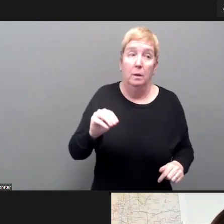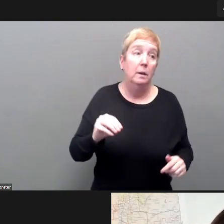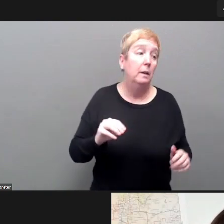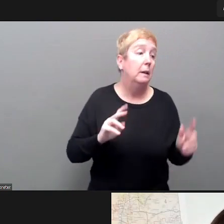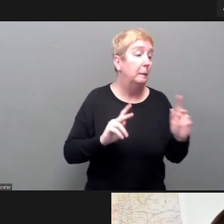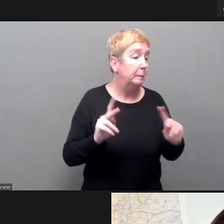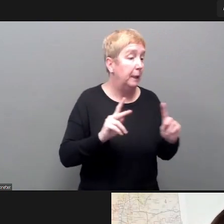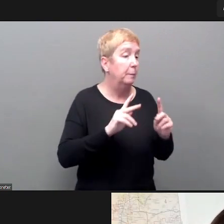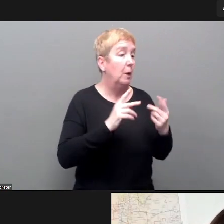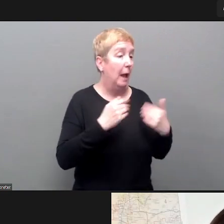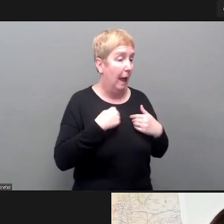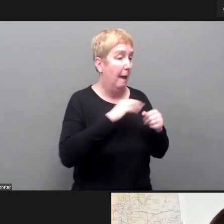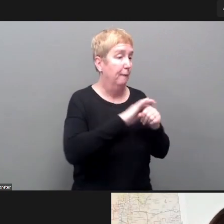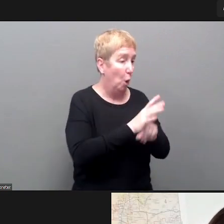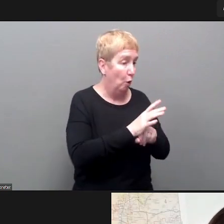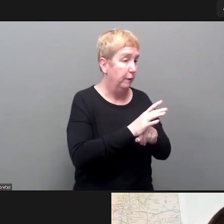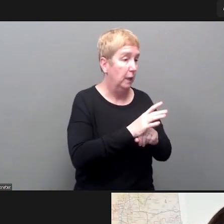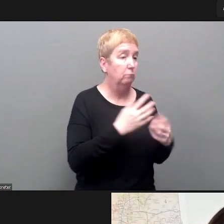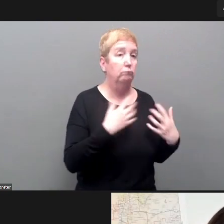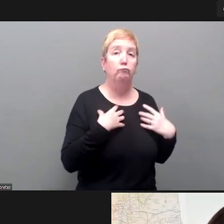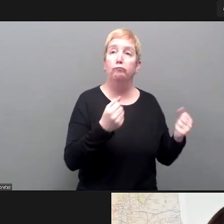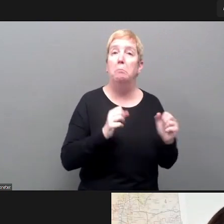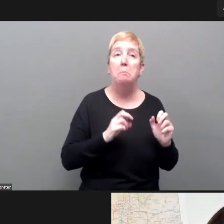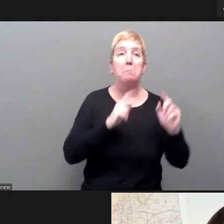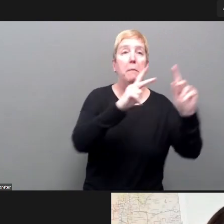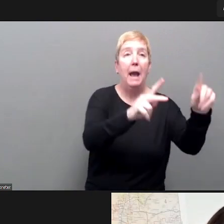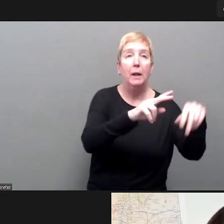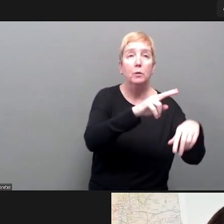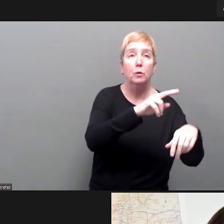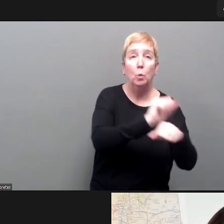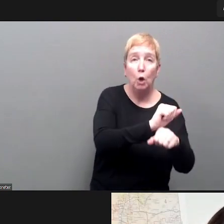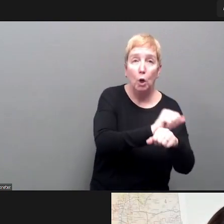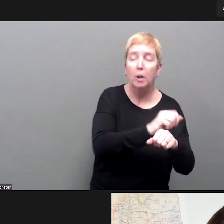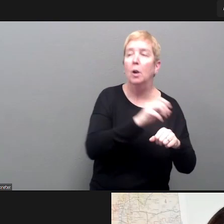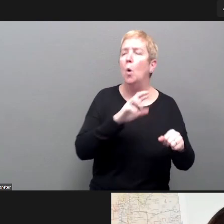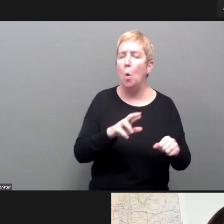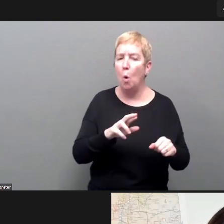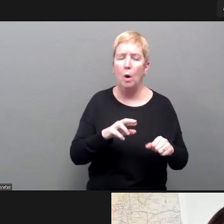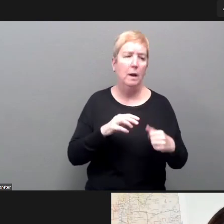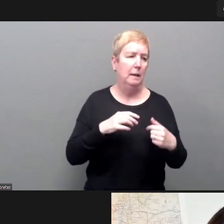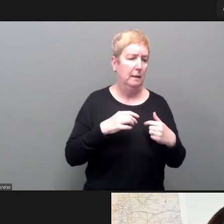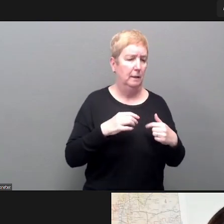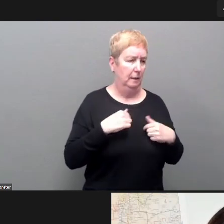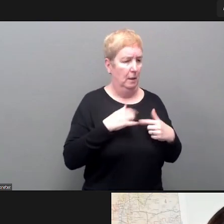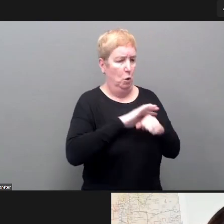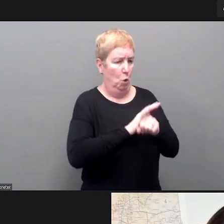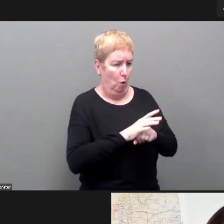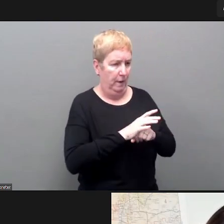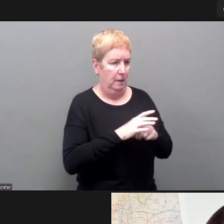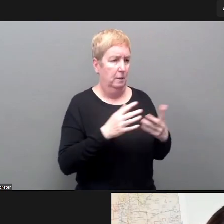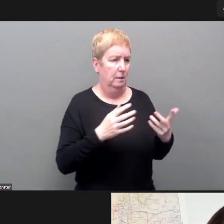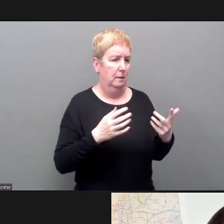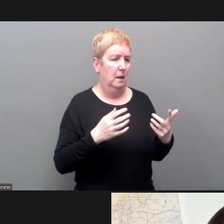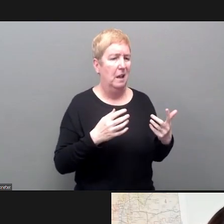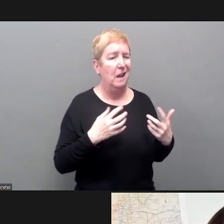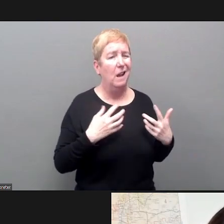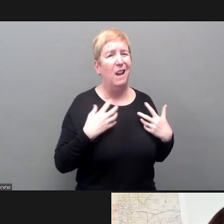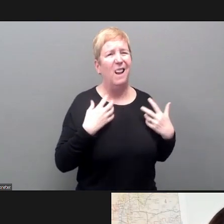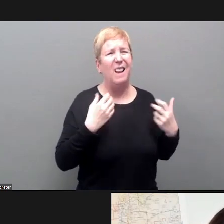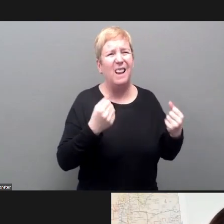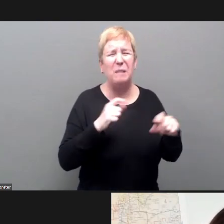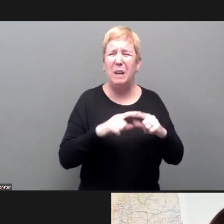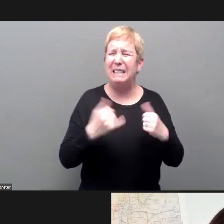ongoing services because they're still experiencing neurological or other symptoms following their infection. Thanks. Right. It's a